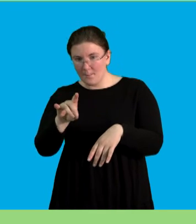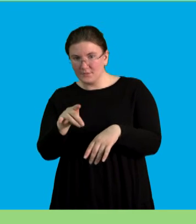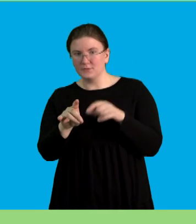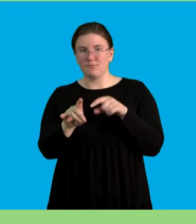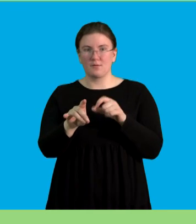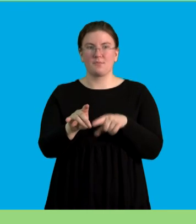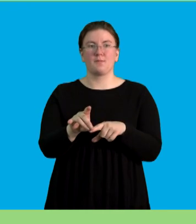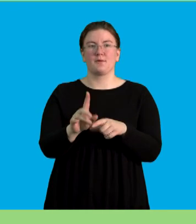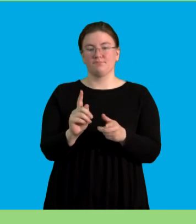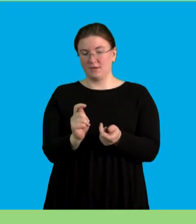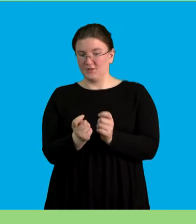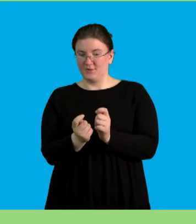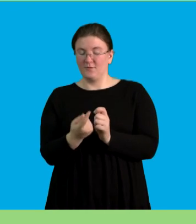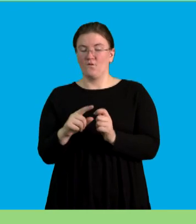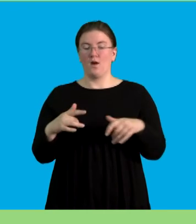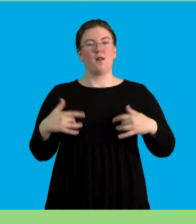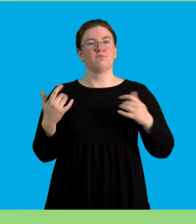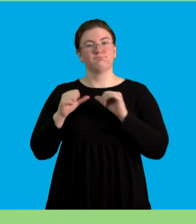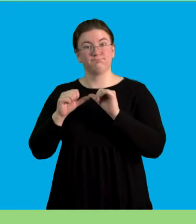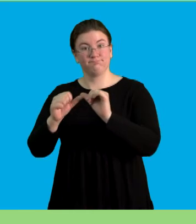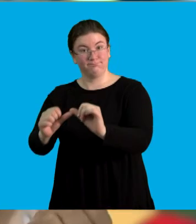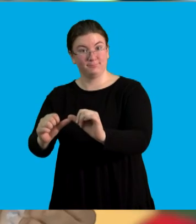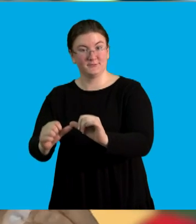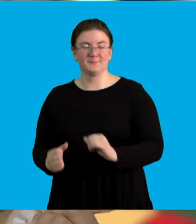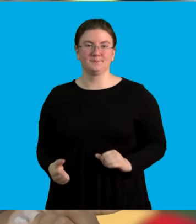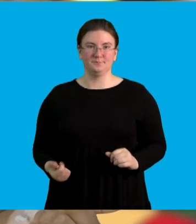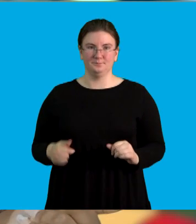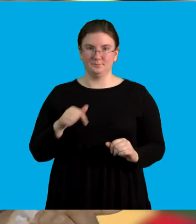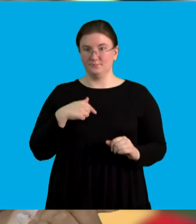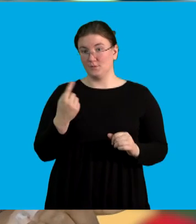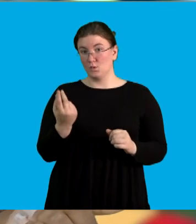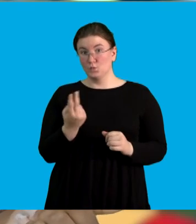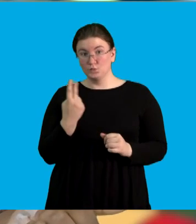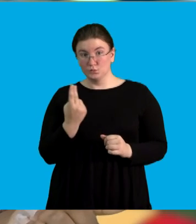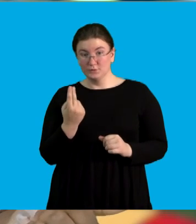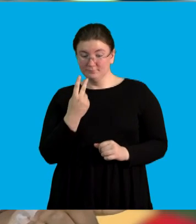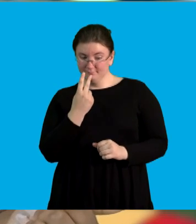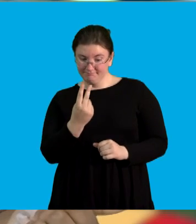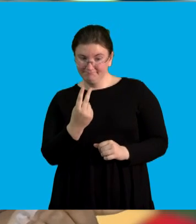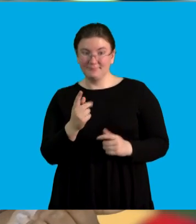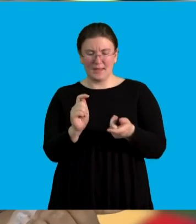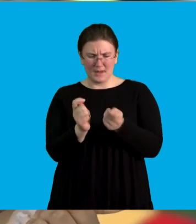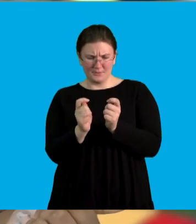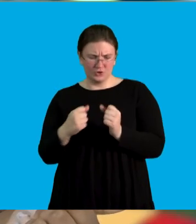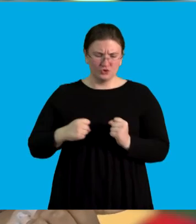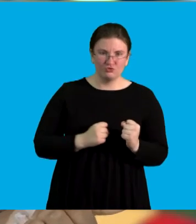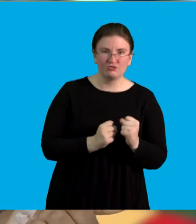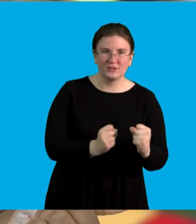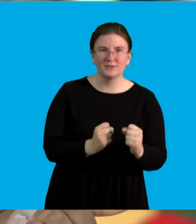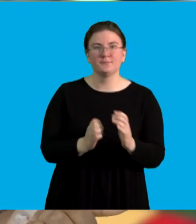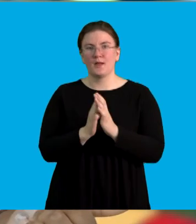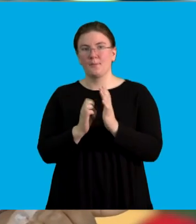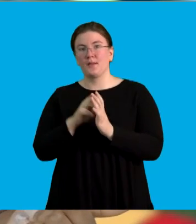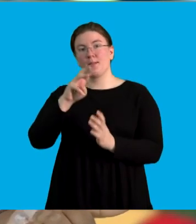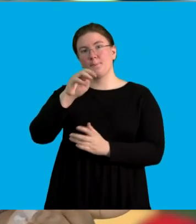are adapted to survive. And then we are also going to look at adaptation